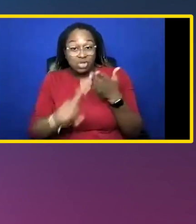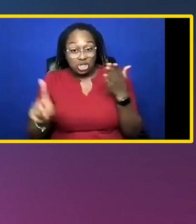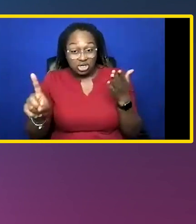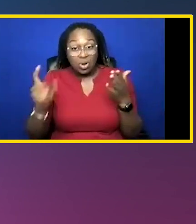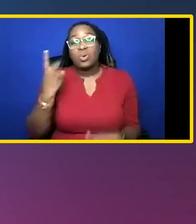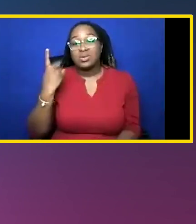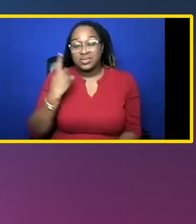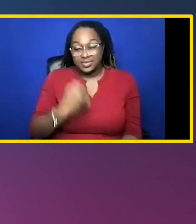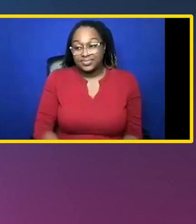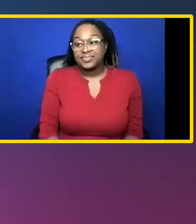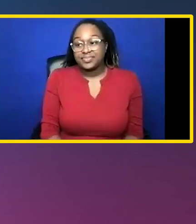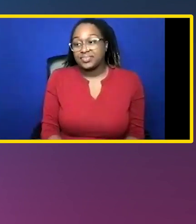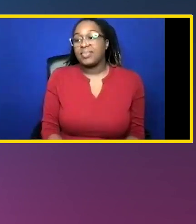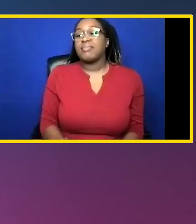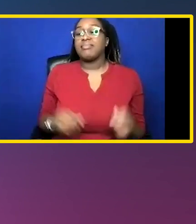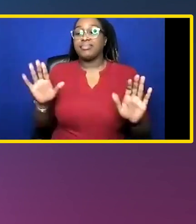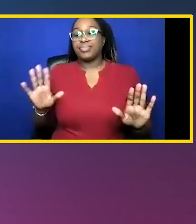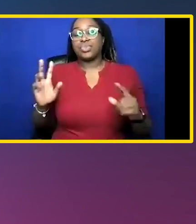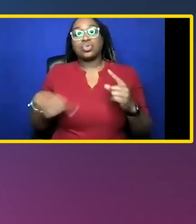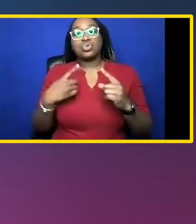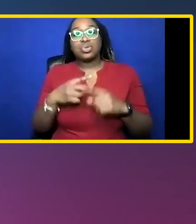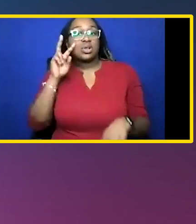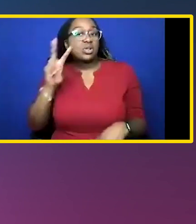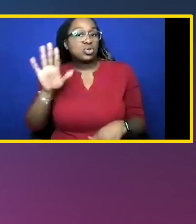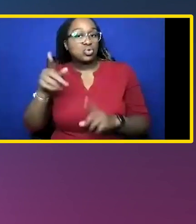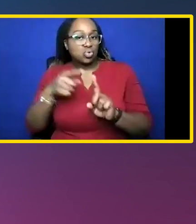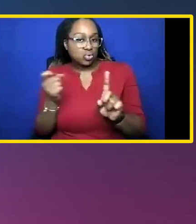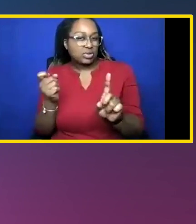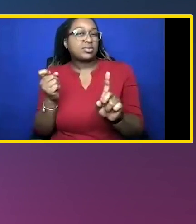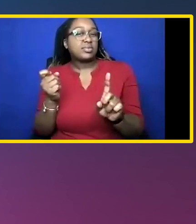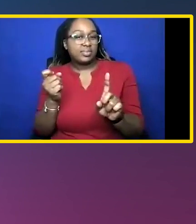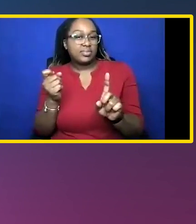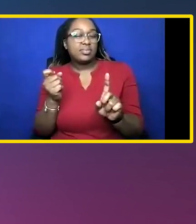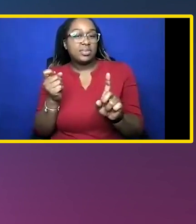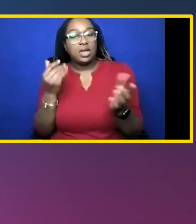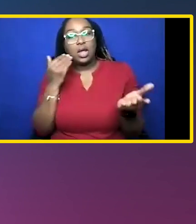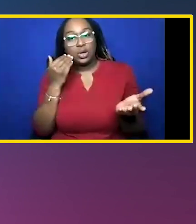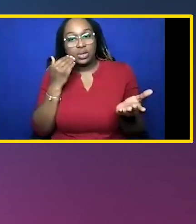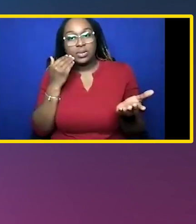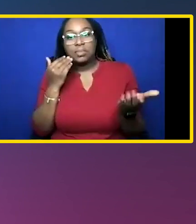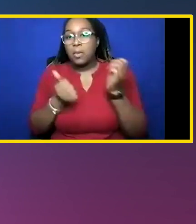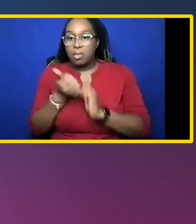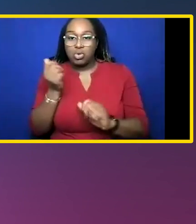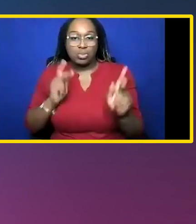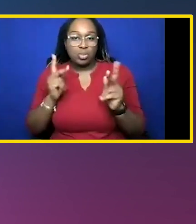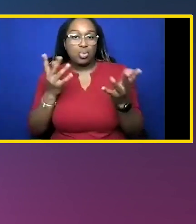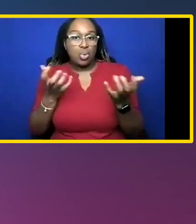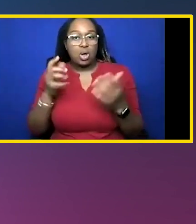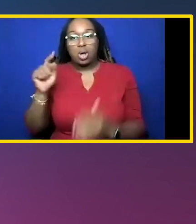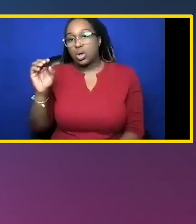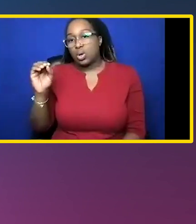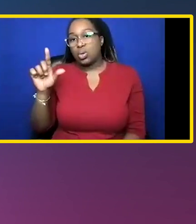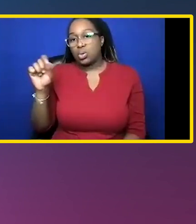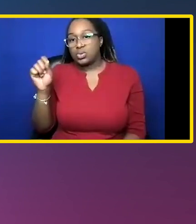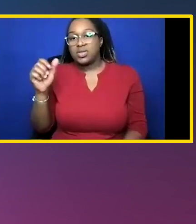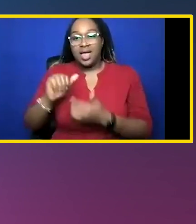always. And and look, when you look at your sources, because I know a lot of people want tools for like, how do we